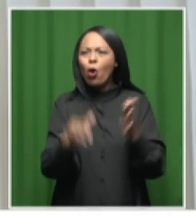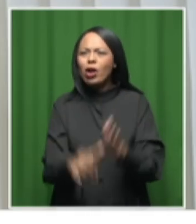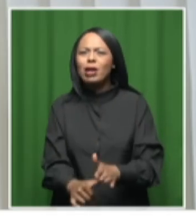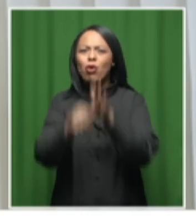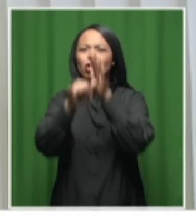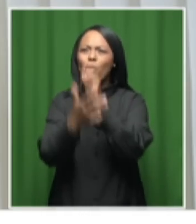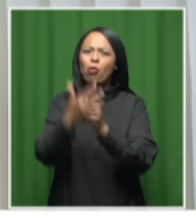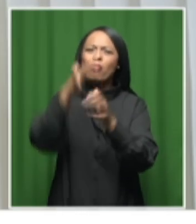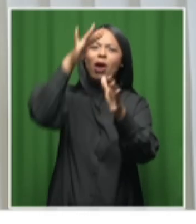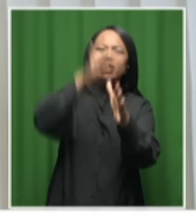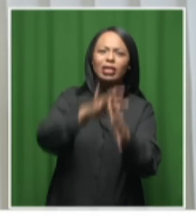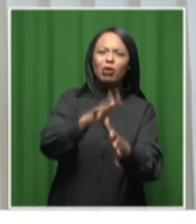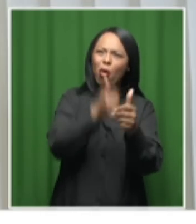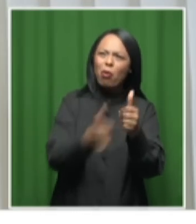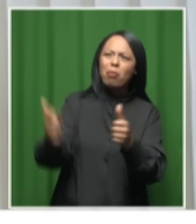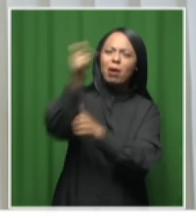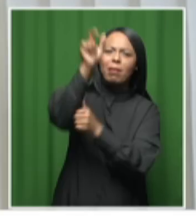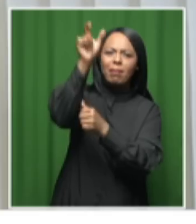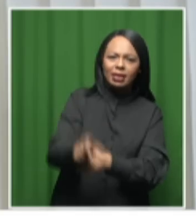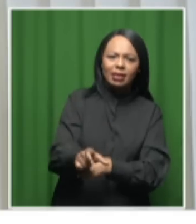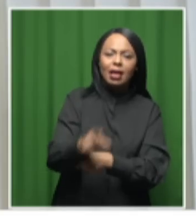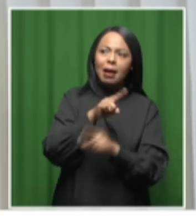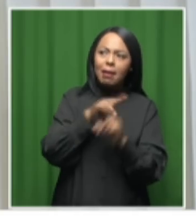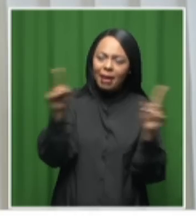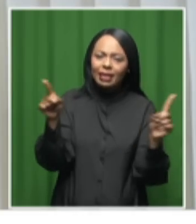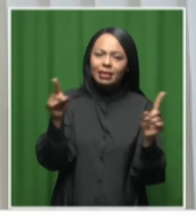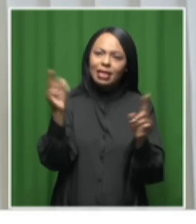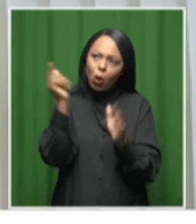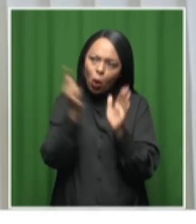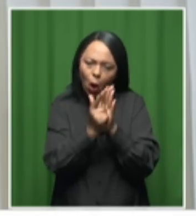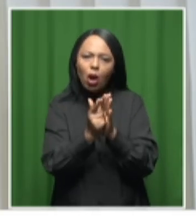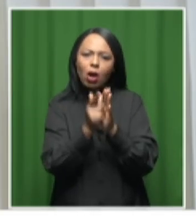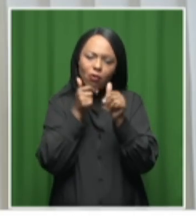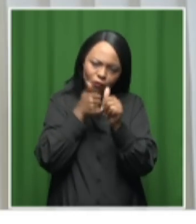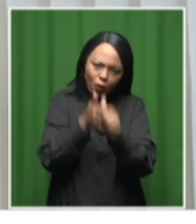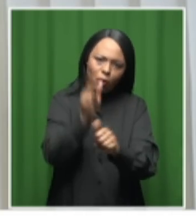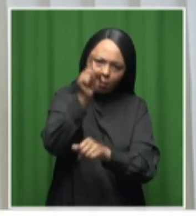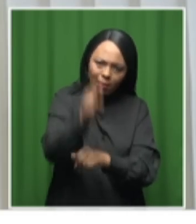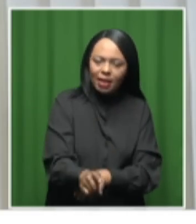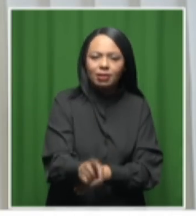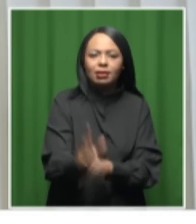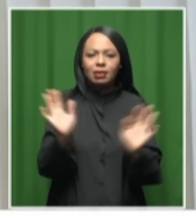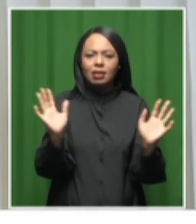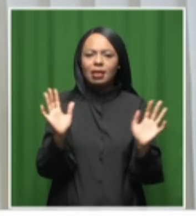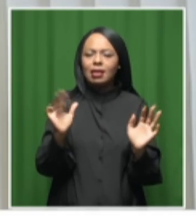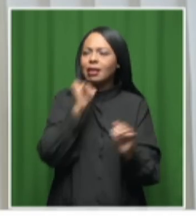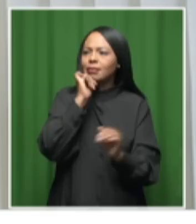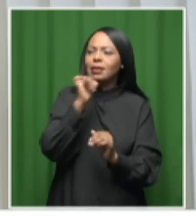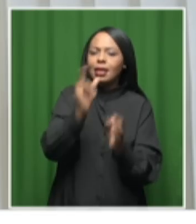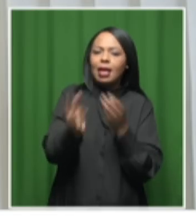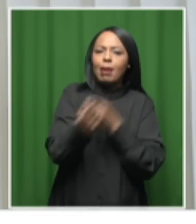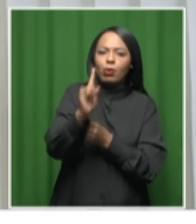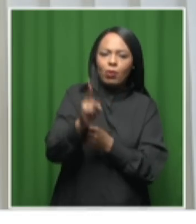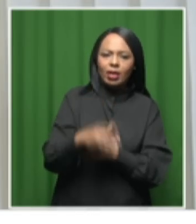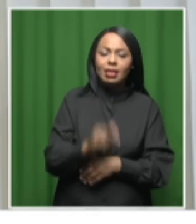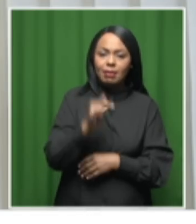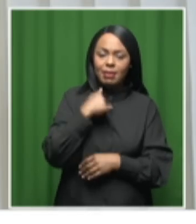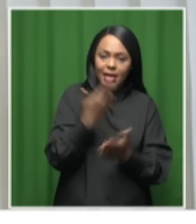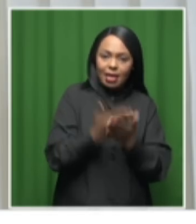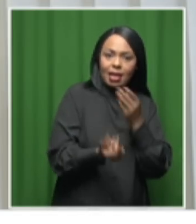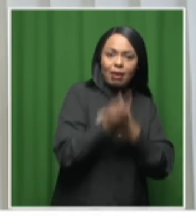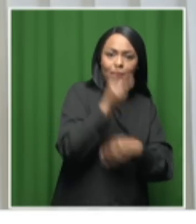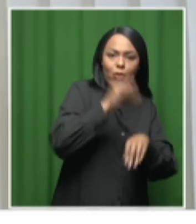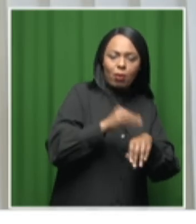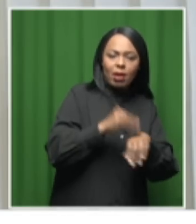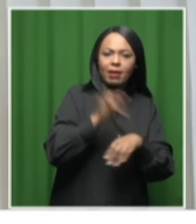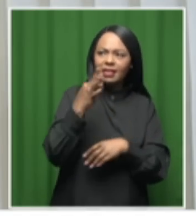your intention of disclosing the information is. The law is the law, and it should be followed regardless of what happened. I would have had a problem if they would have